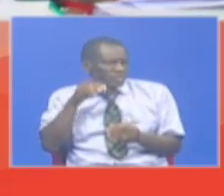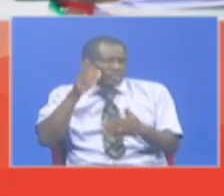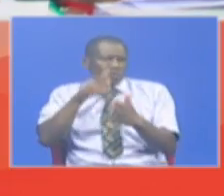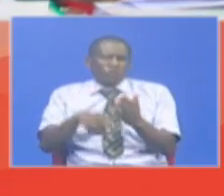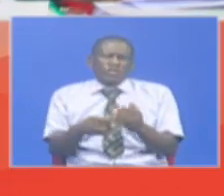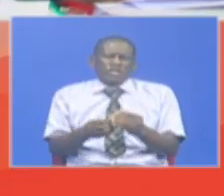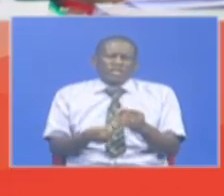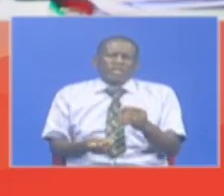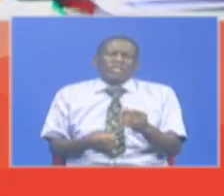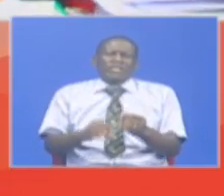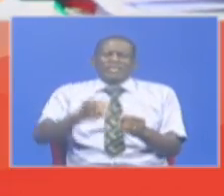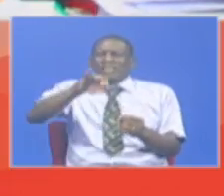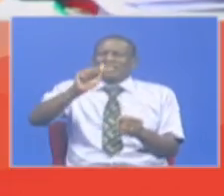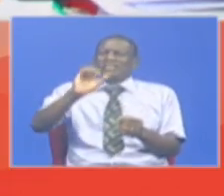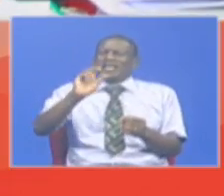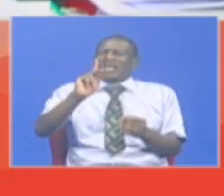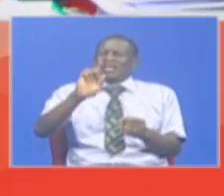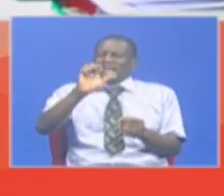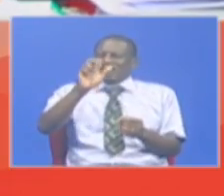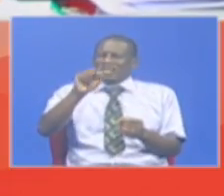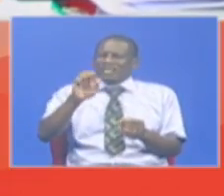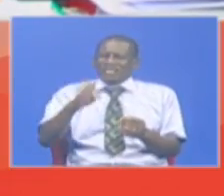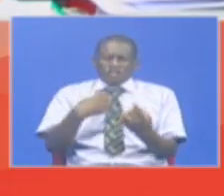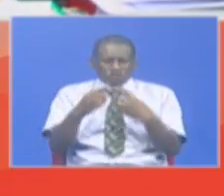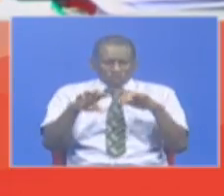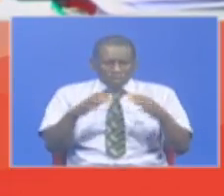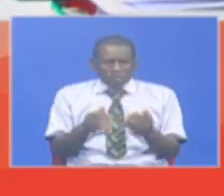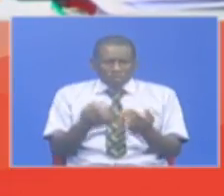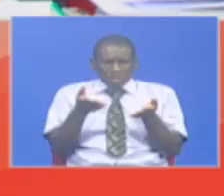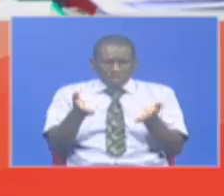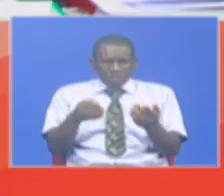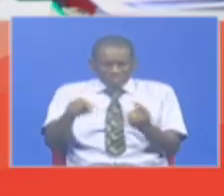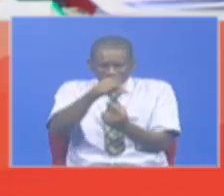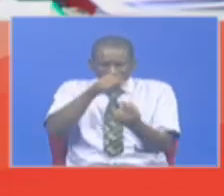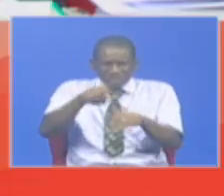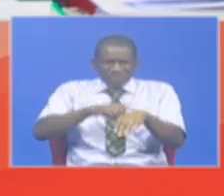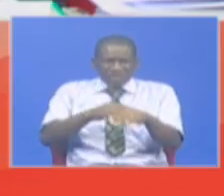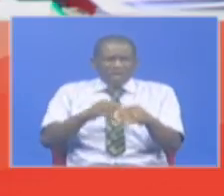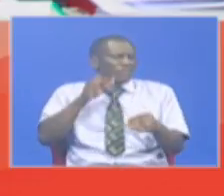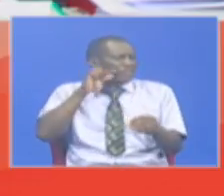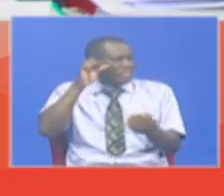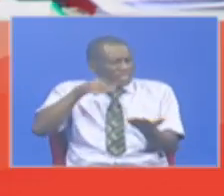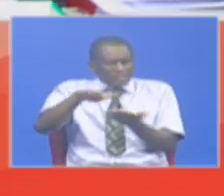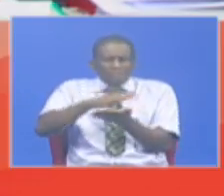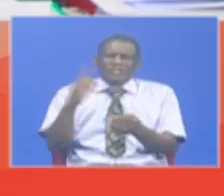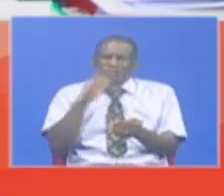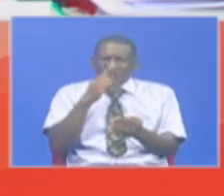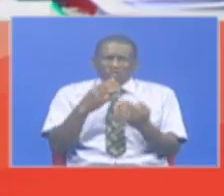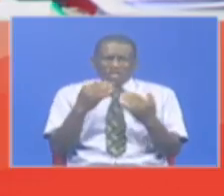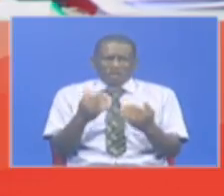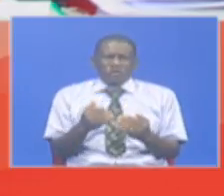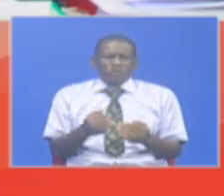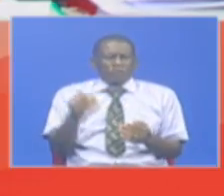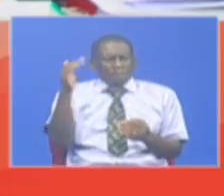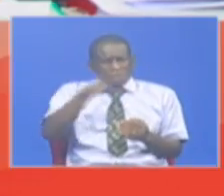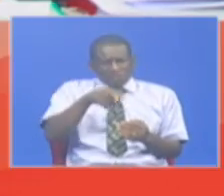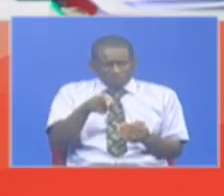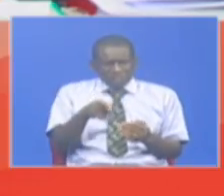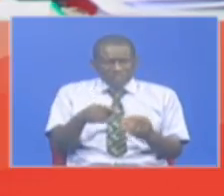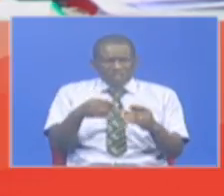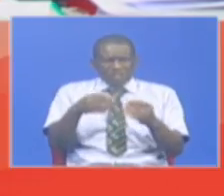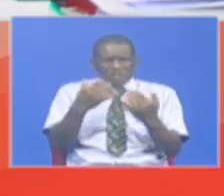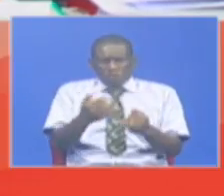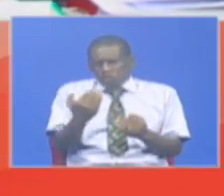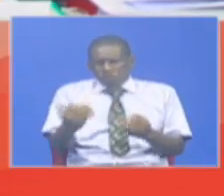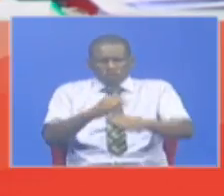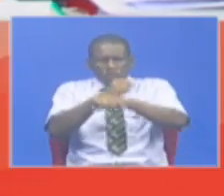by Jacqueline here. I think we passed that particular junction, or especially on the gender-based violence. We were just to come back to it, because now we're on child protection,